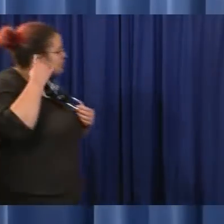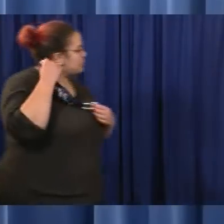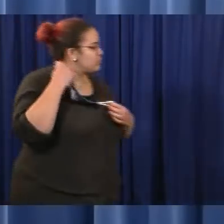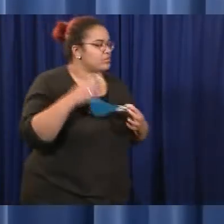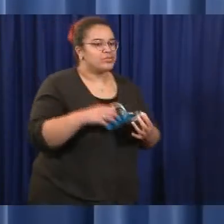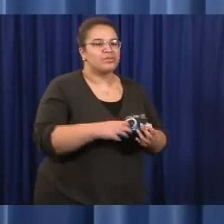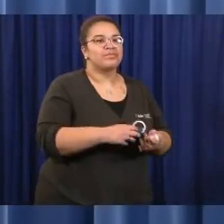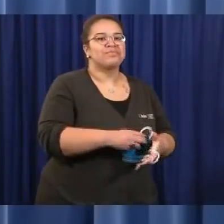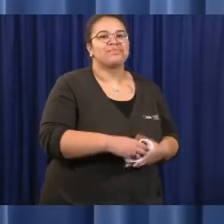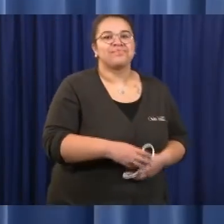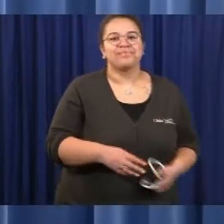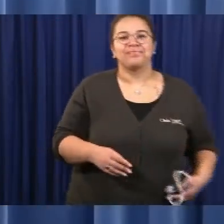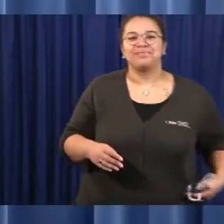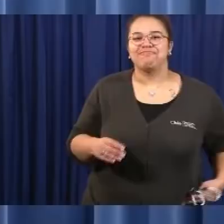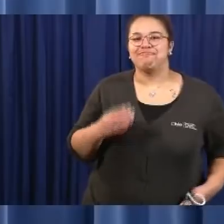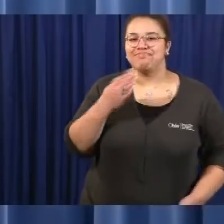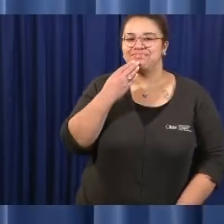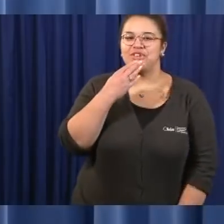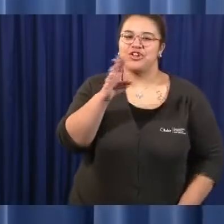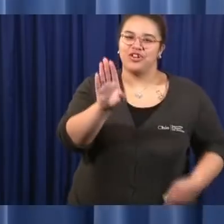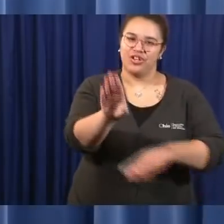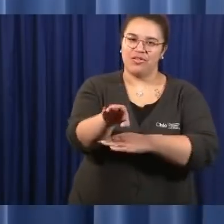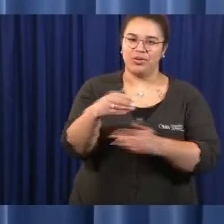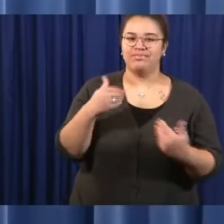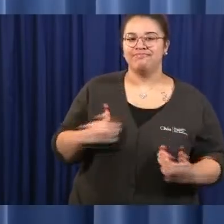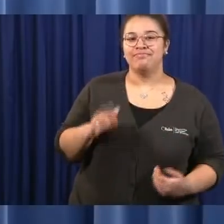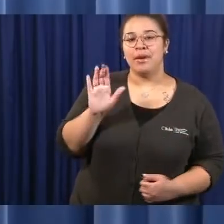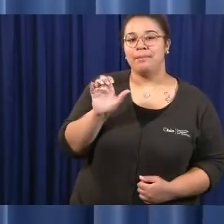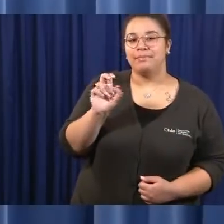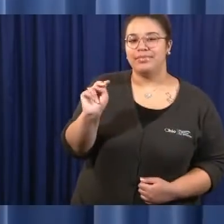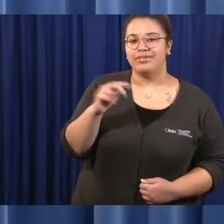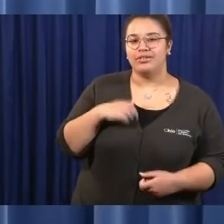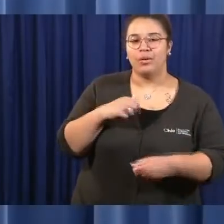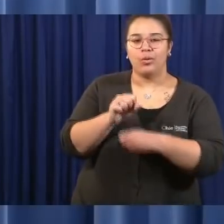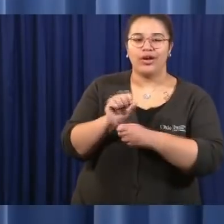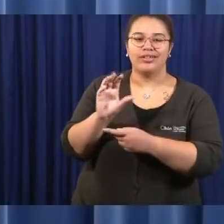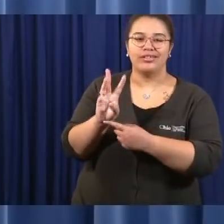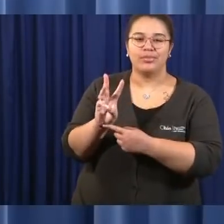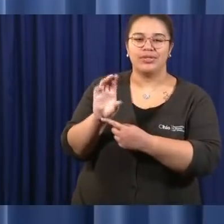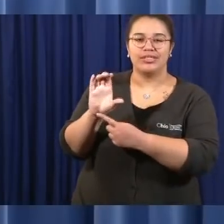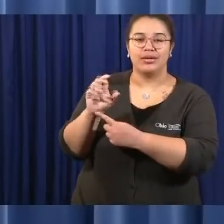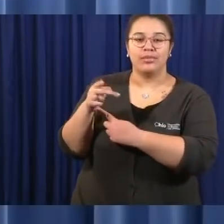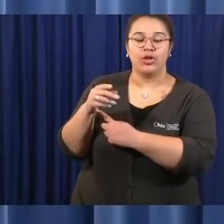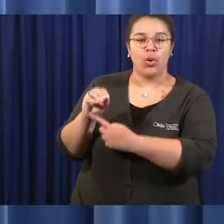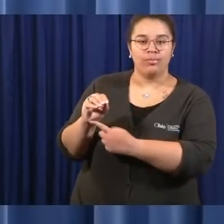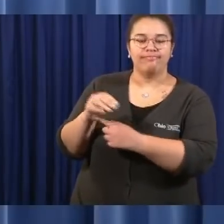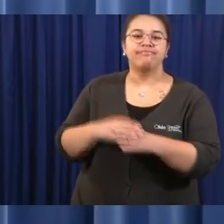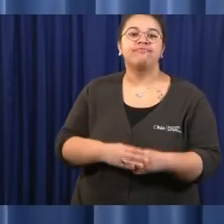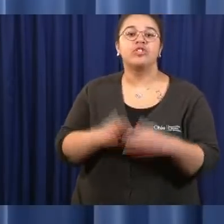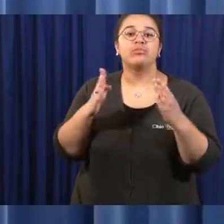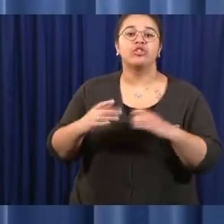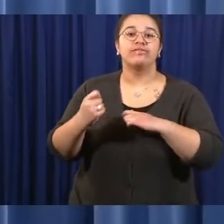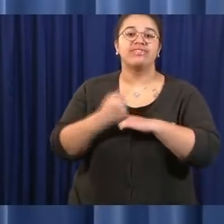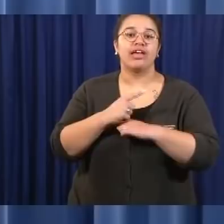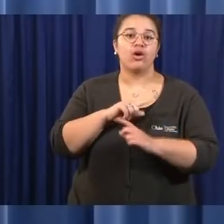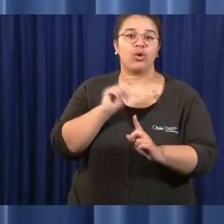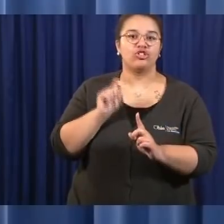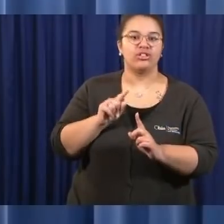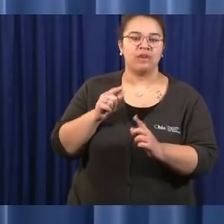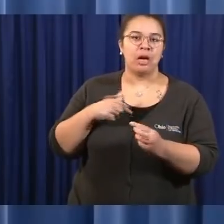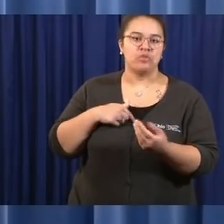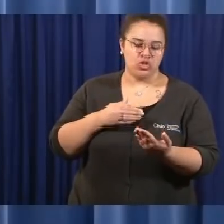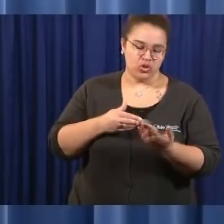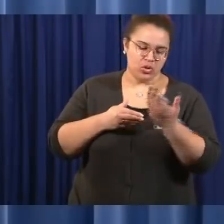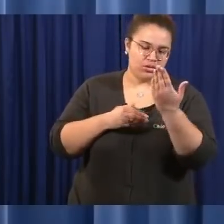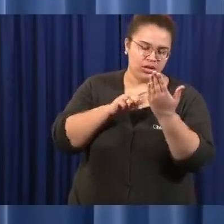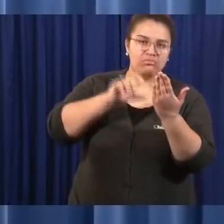Good afternoon, Governor. Ben Schwartz with WCPO. I want to read a question sent in from a viewer. This viewer